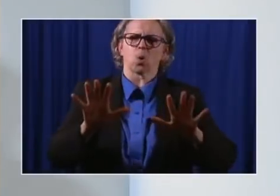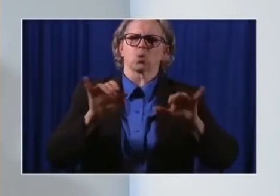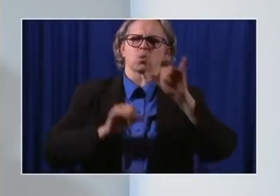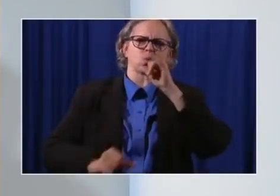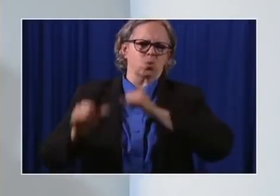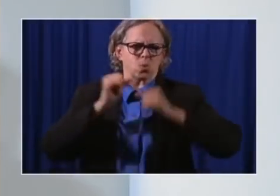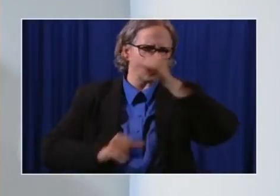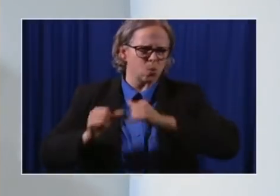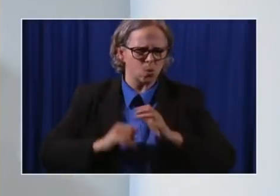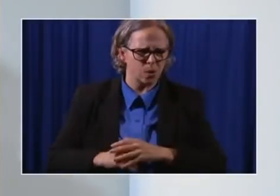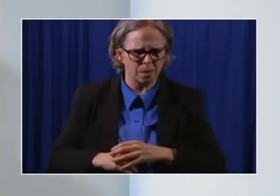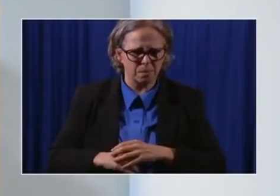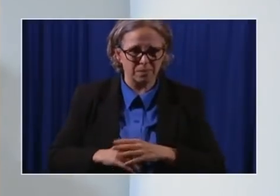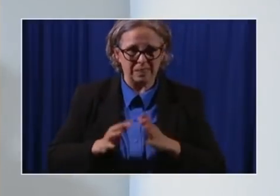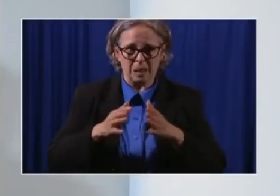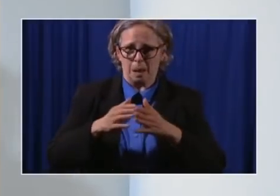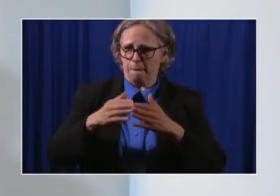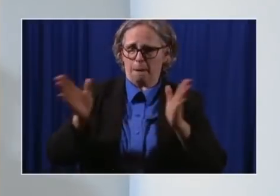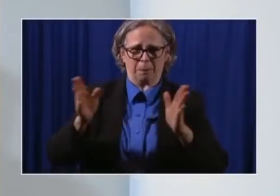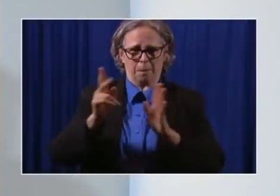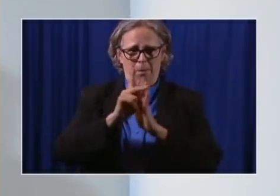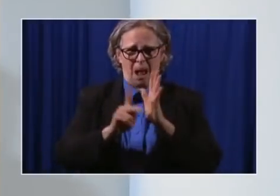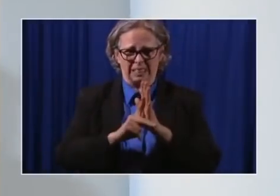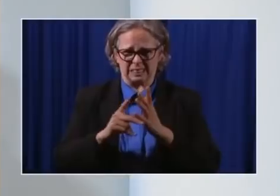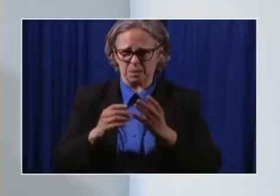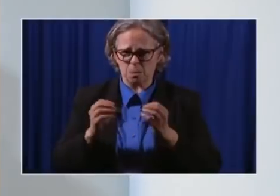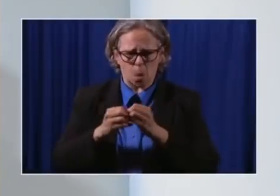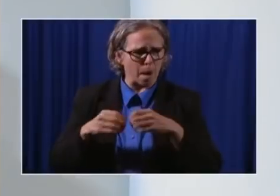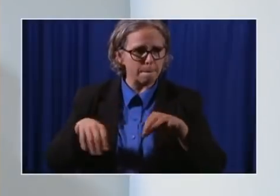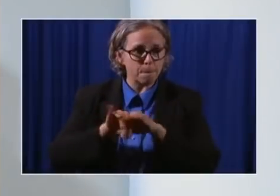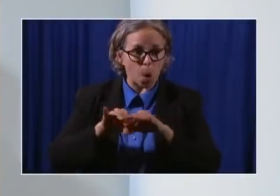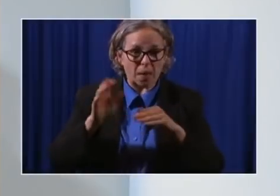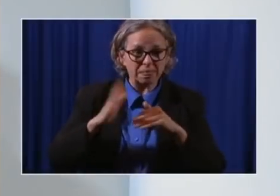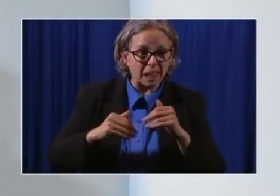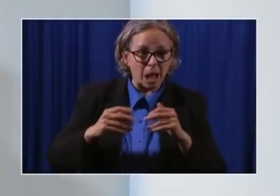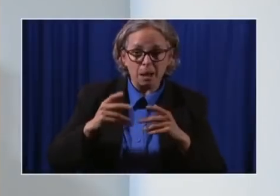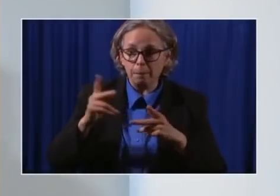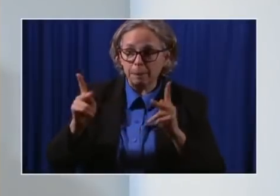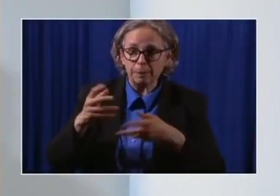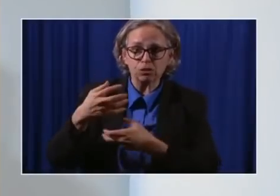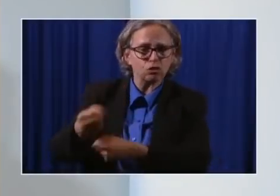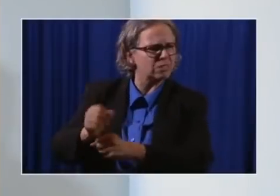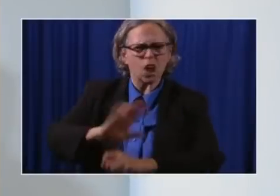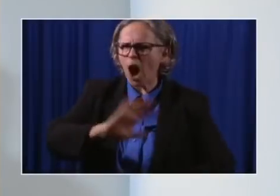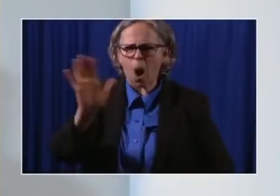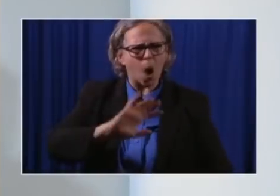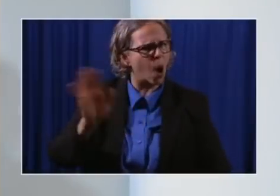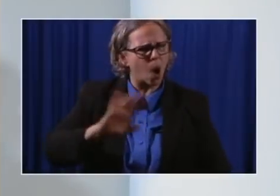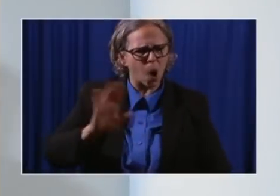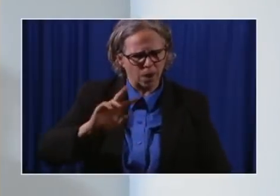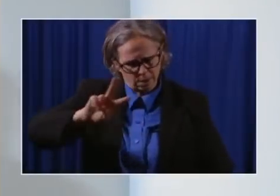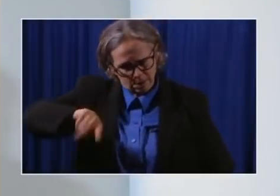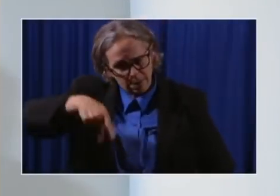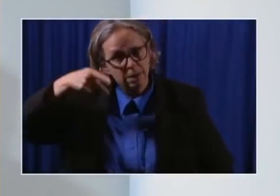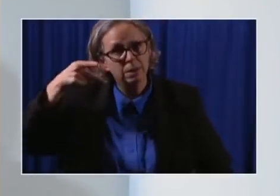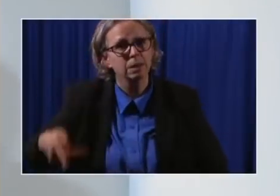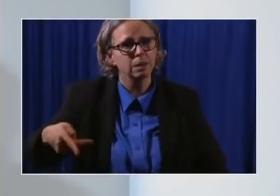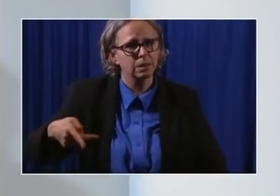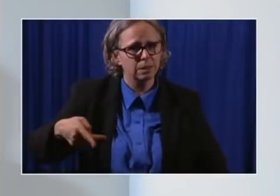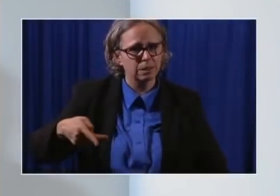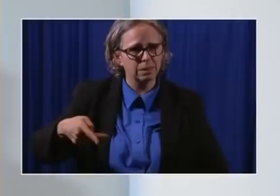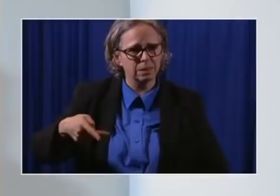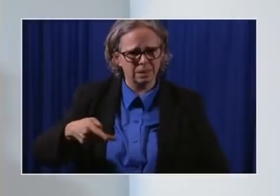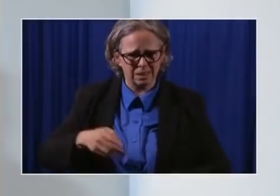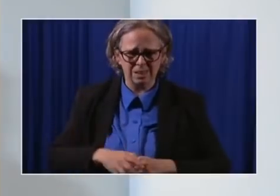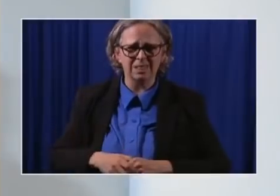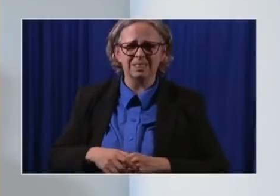that's more important than public trust. It's just, that's the bottom line here. But that doesn't mean that we can just say repeal House Bill